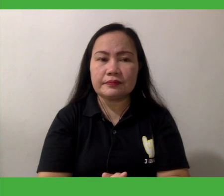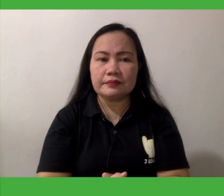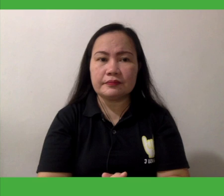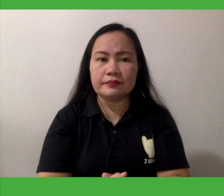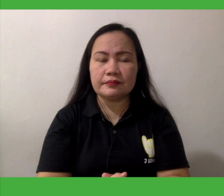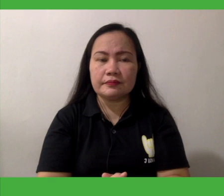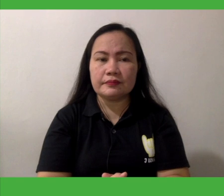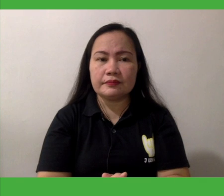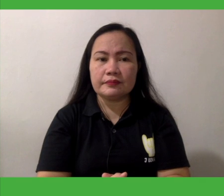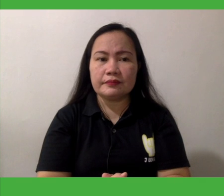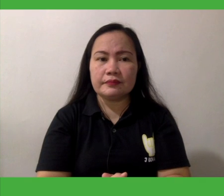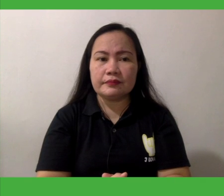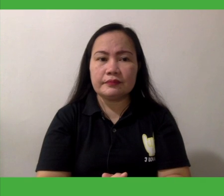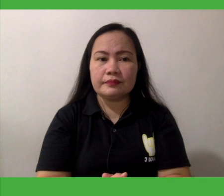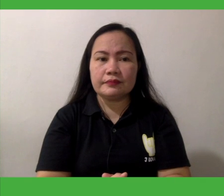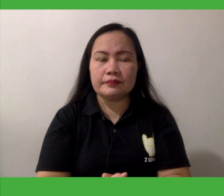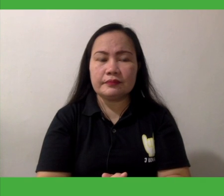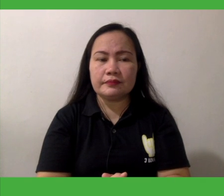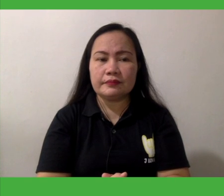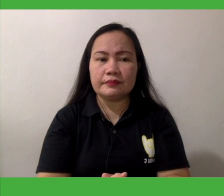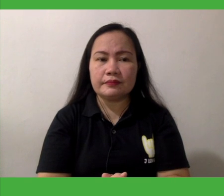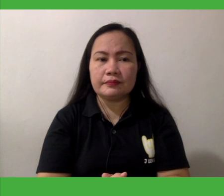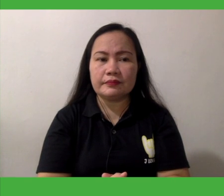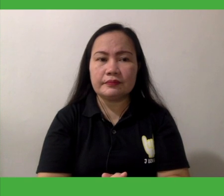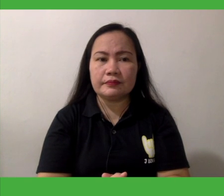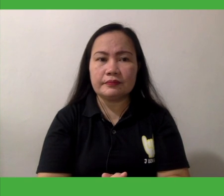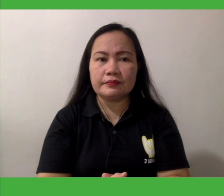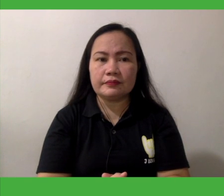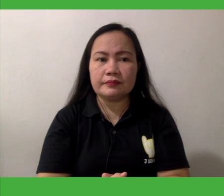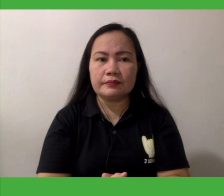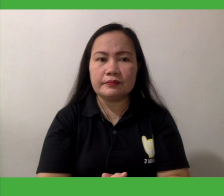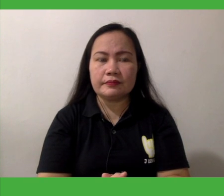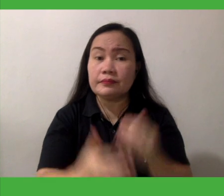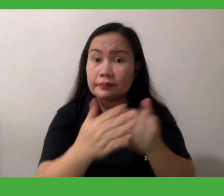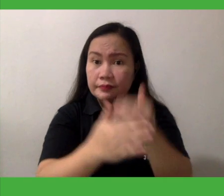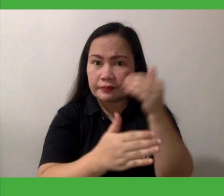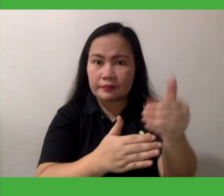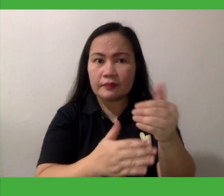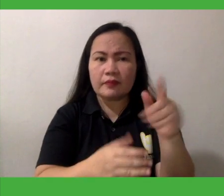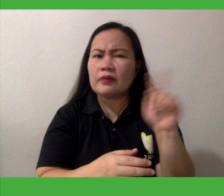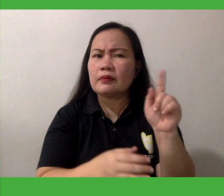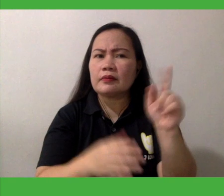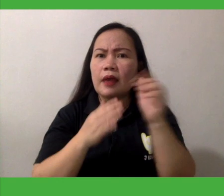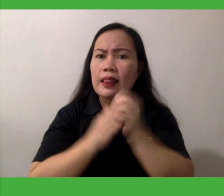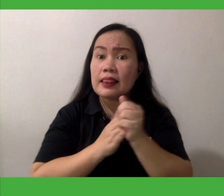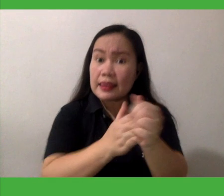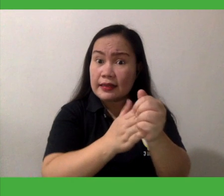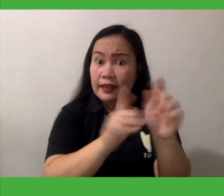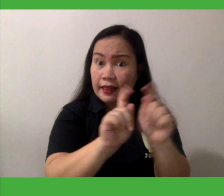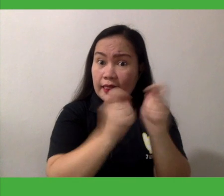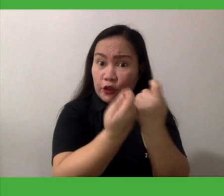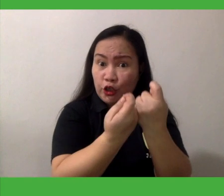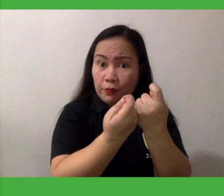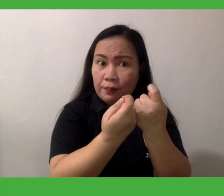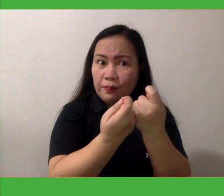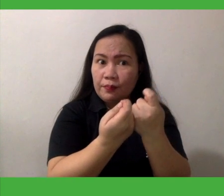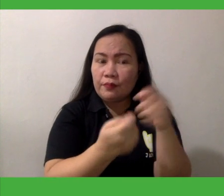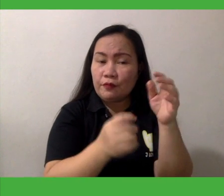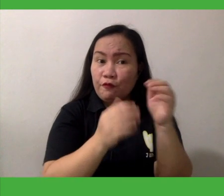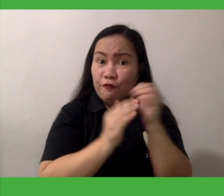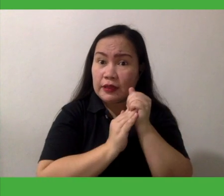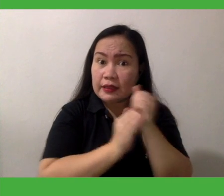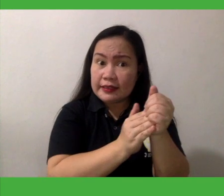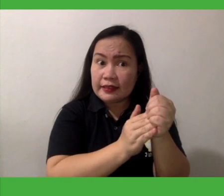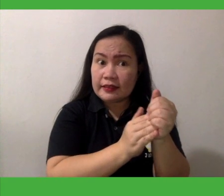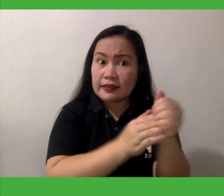st squared and st. Okay, so yun po ang kanilang literal coefficient. Next, so the leading